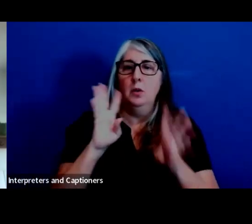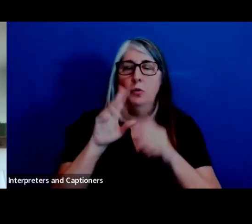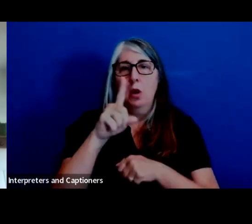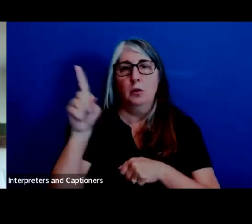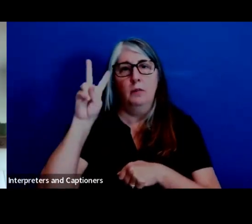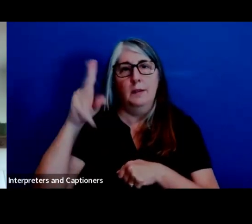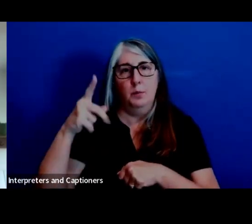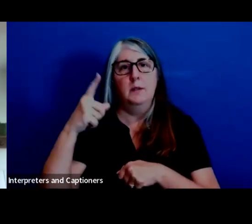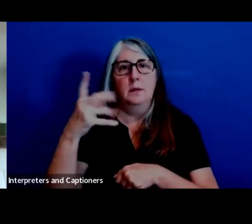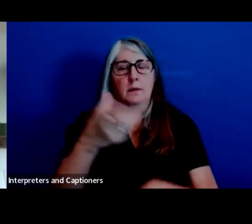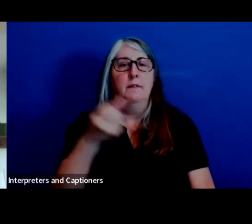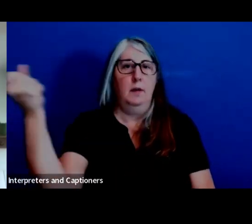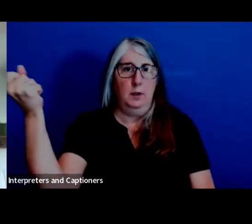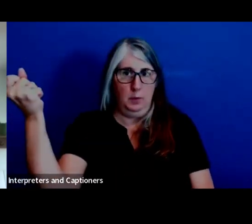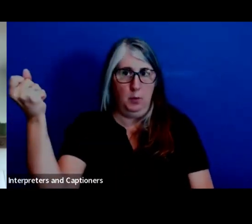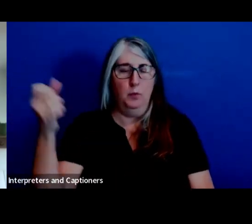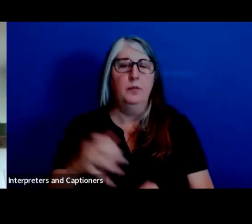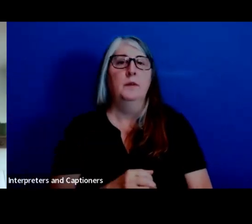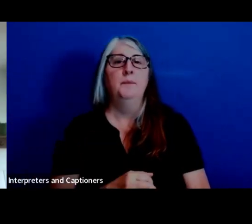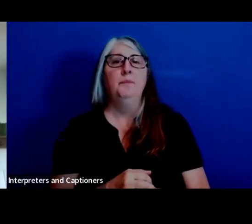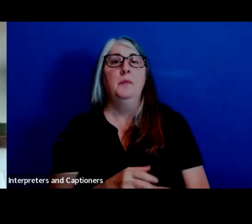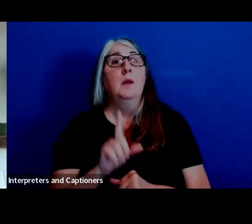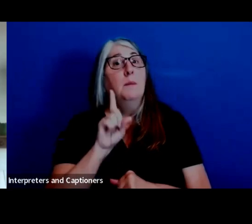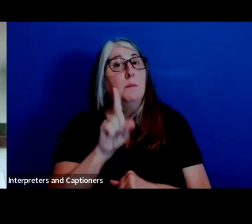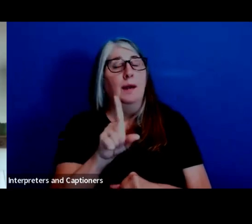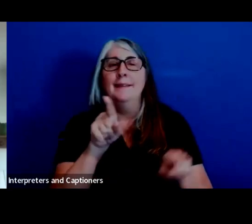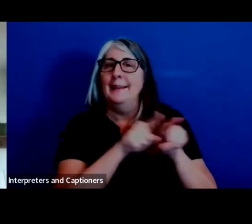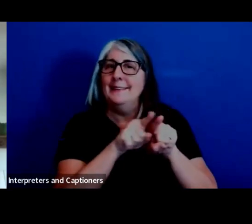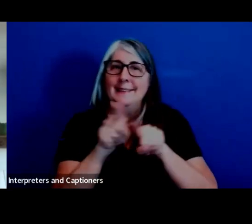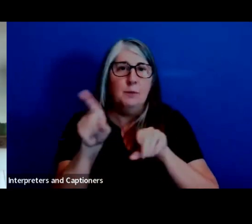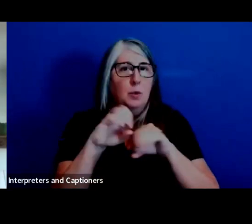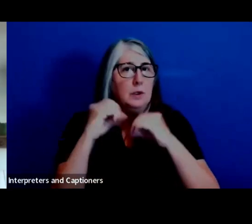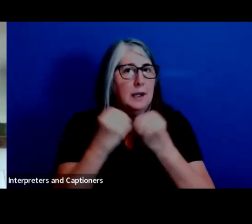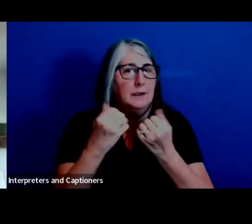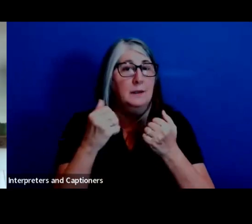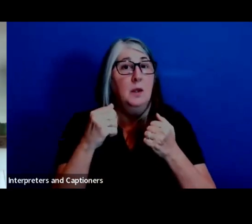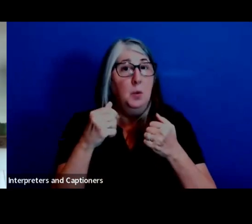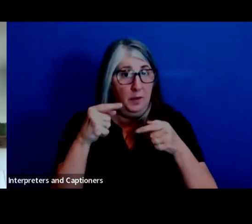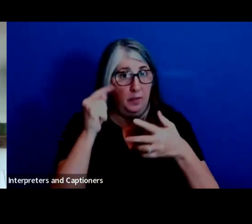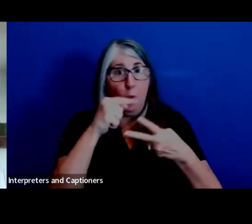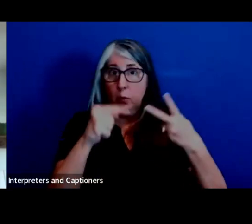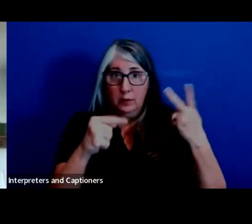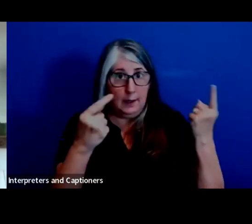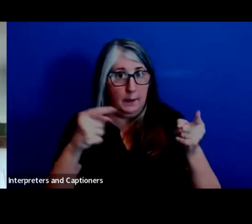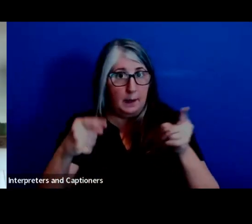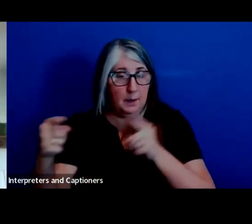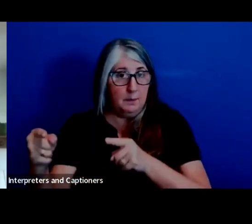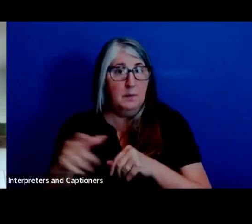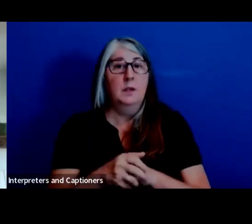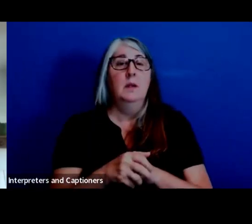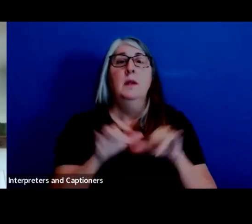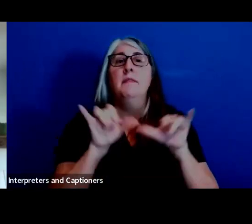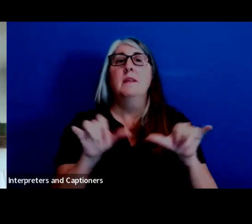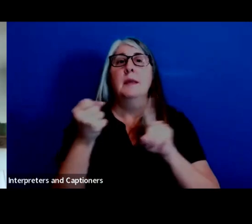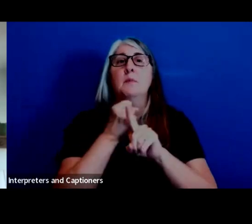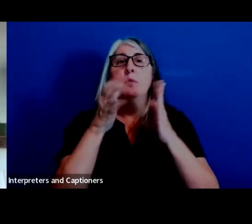presidents were finally removed. And yet at that same organization with those actions taken, these same abuses